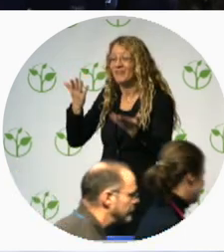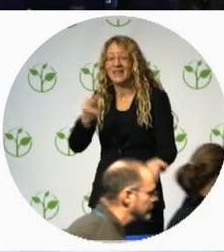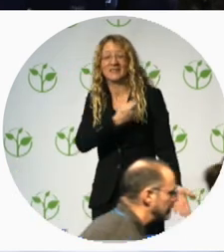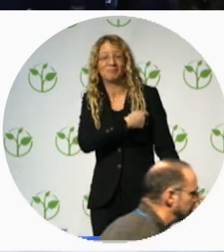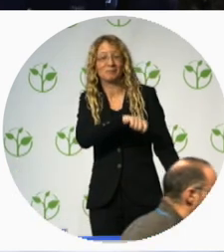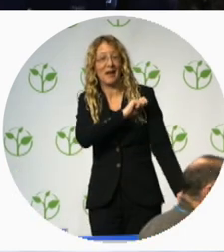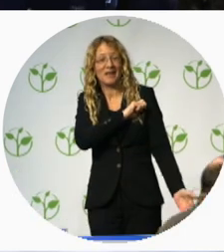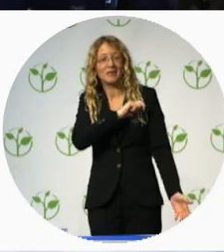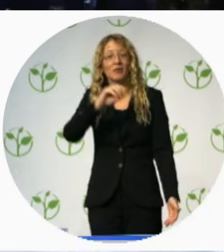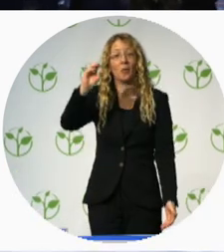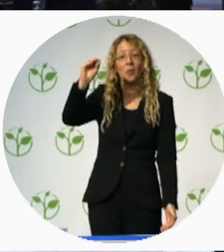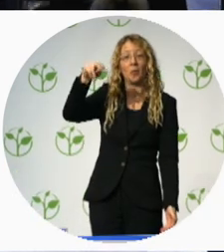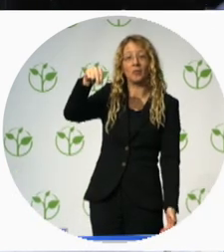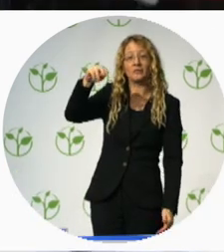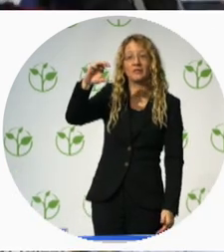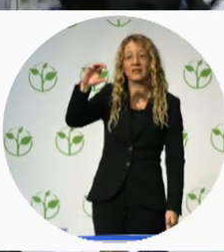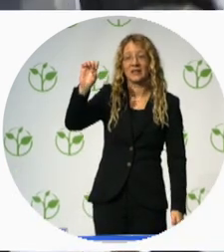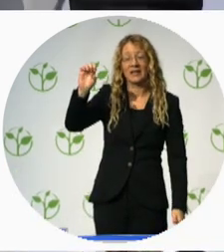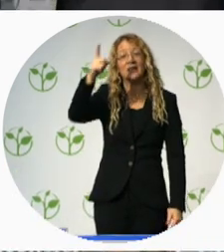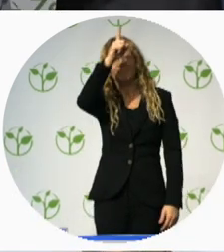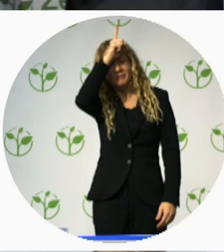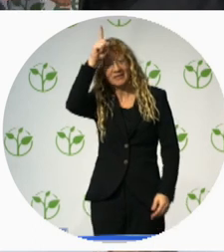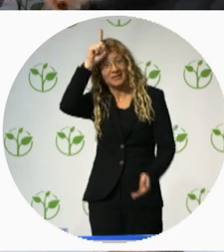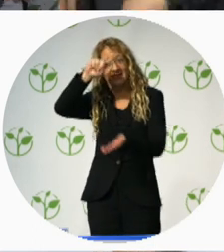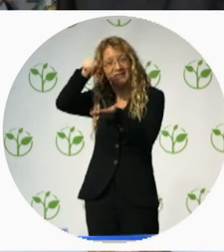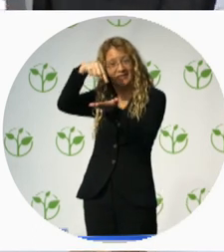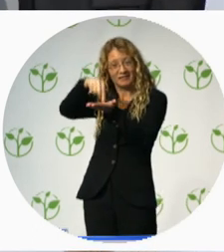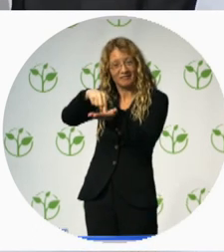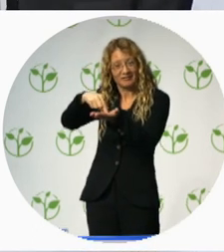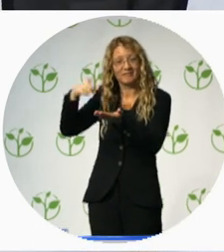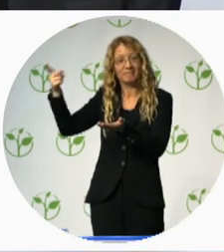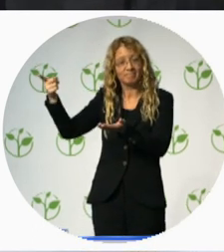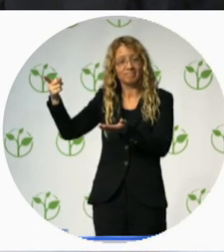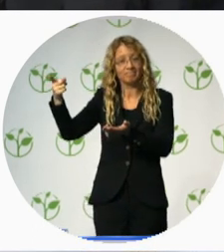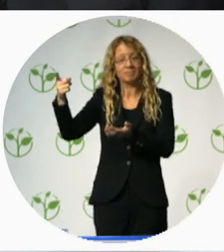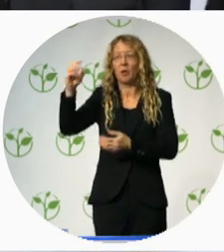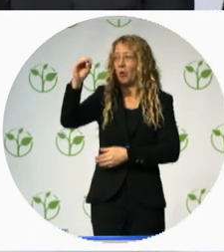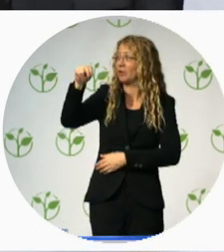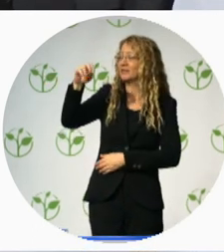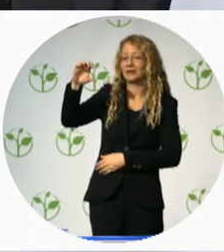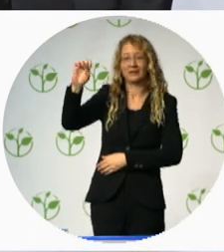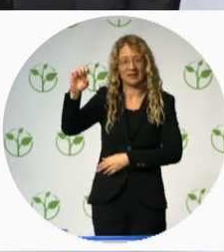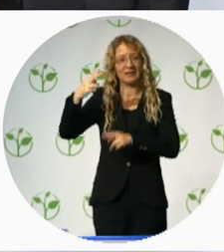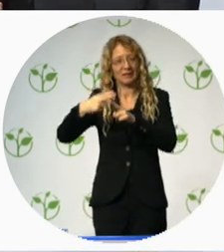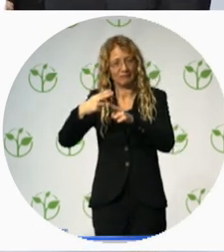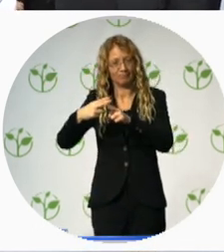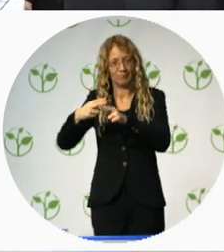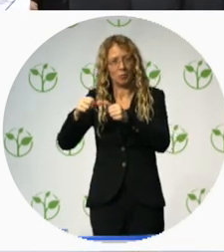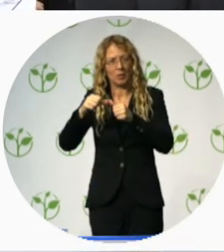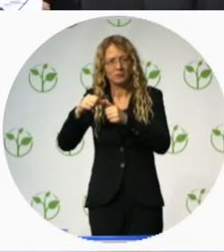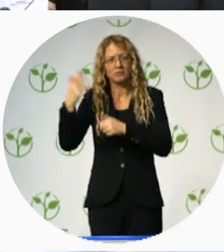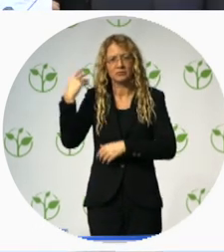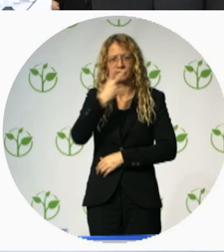towards a society full of inclusion, a full inclusion of people with disabilities. In 2006, it initiated the Fundación